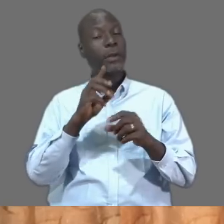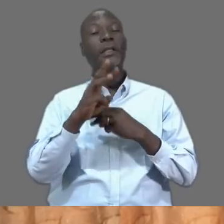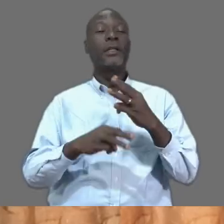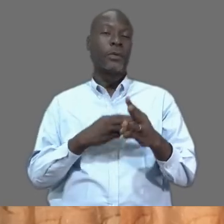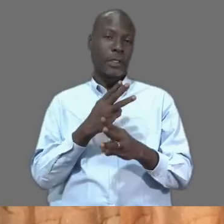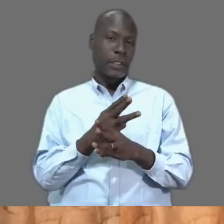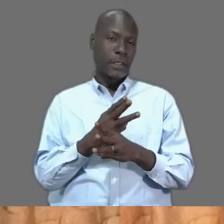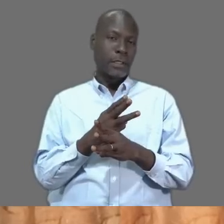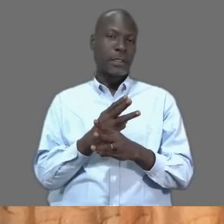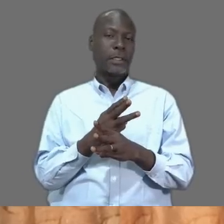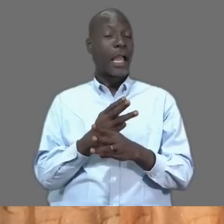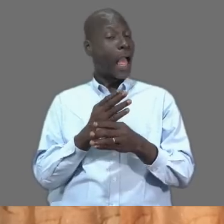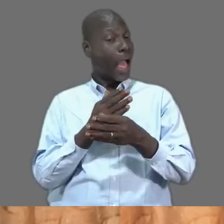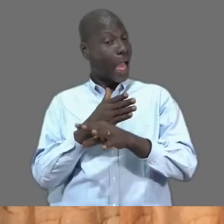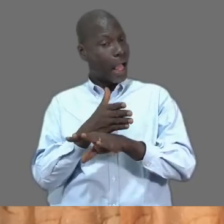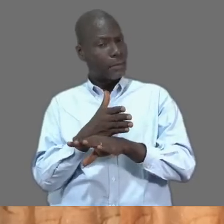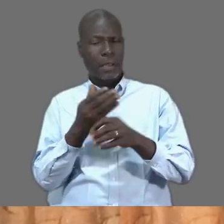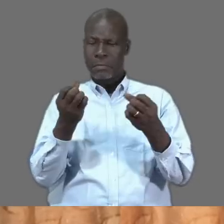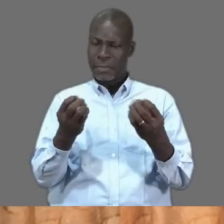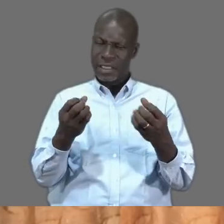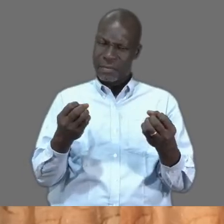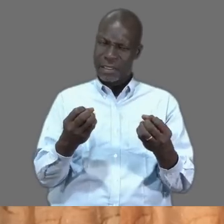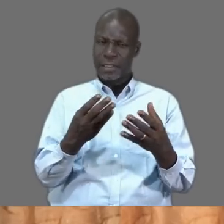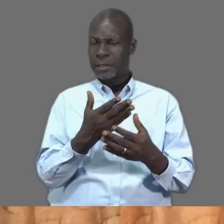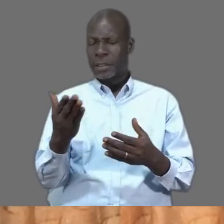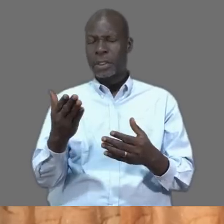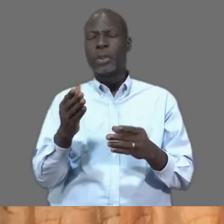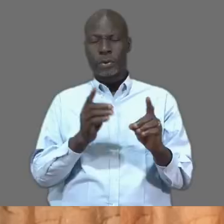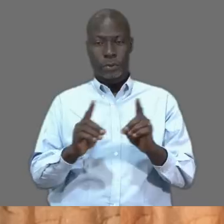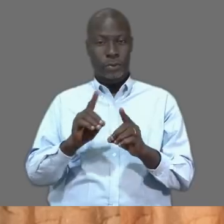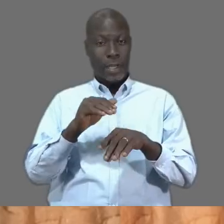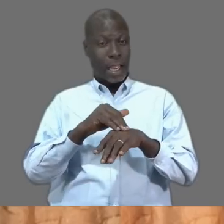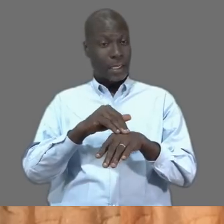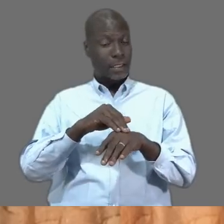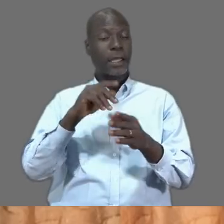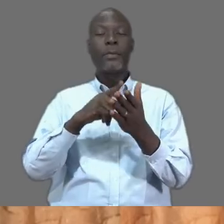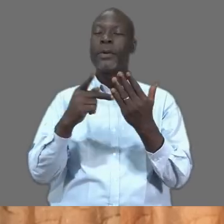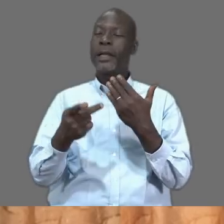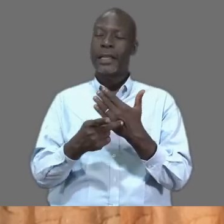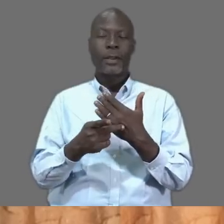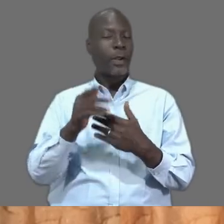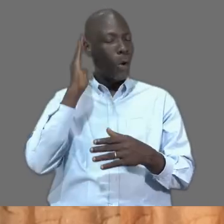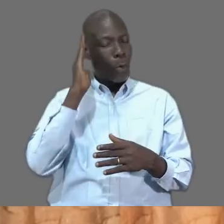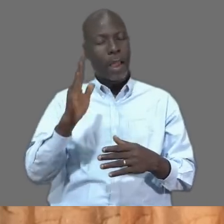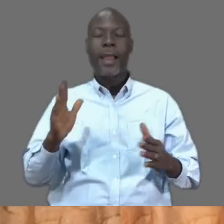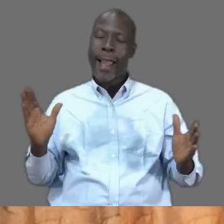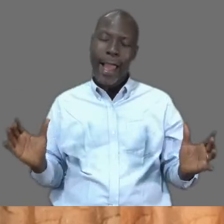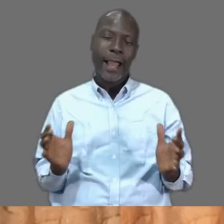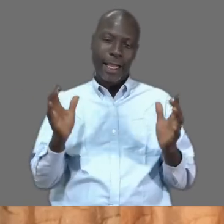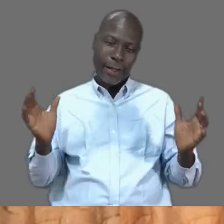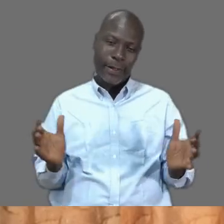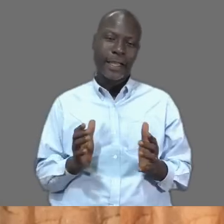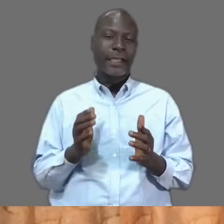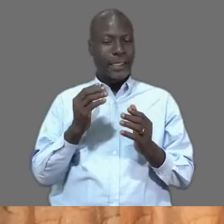na eno akire no enyema ho ro bebre ho no mo a ye beye ewo dwumadie no ase a ebema anije